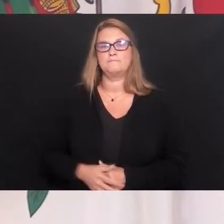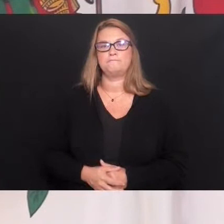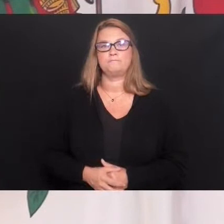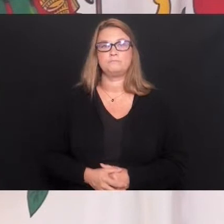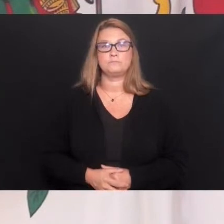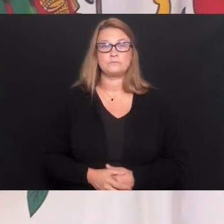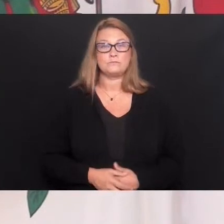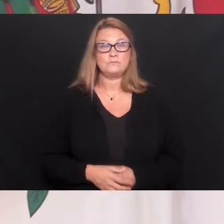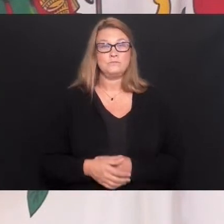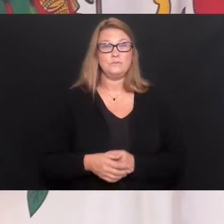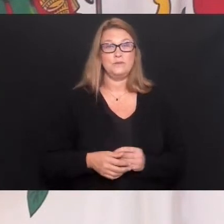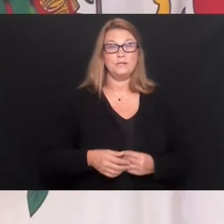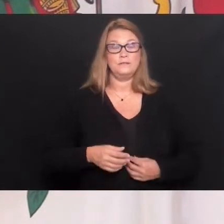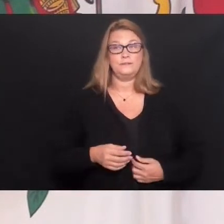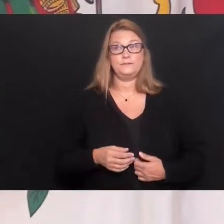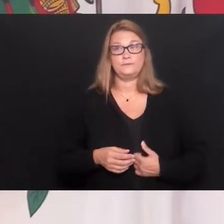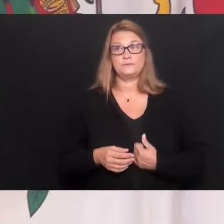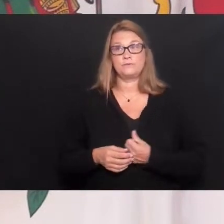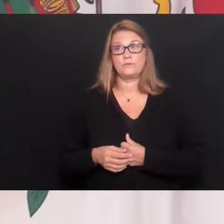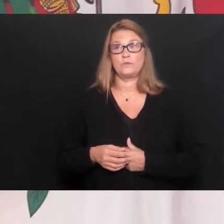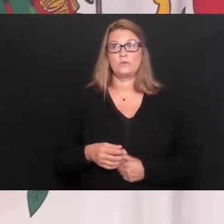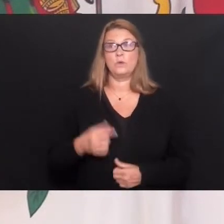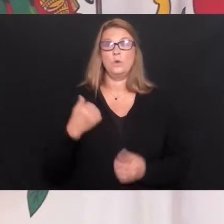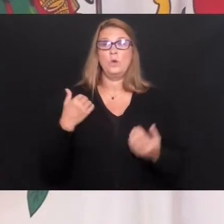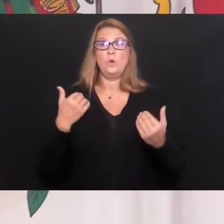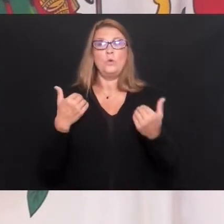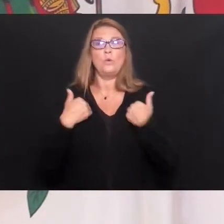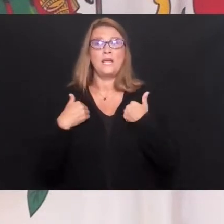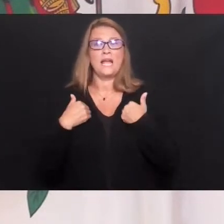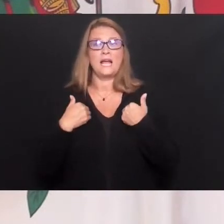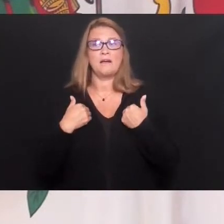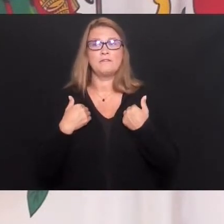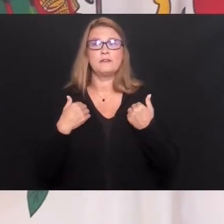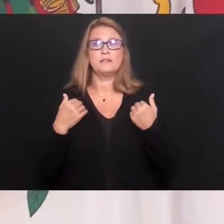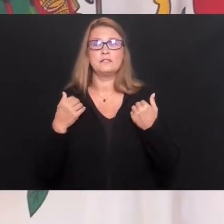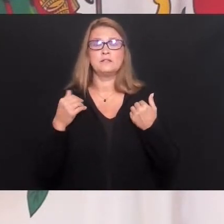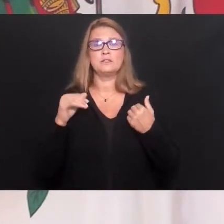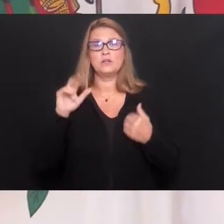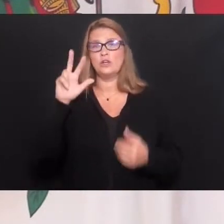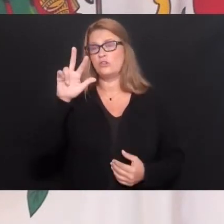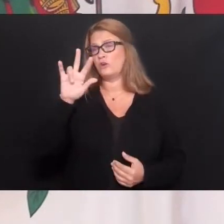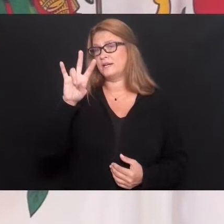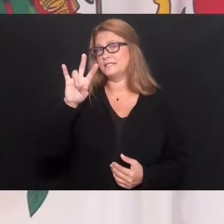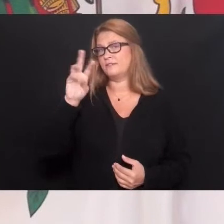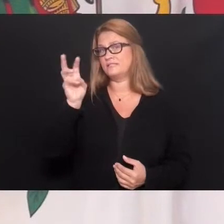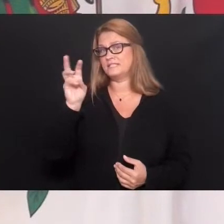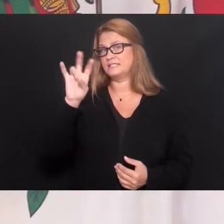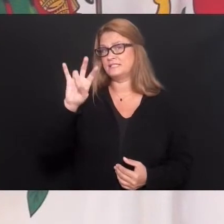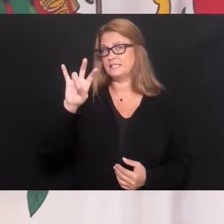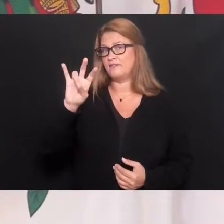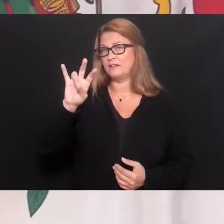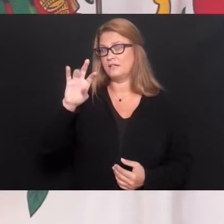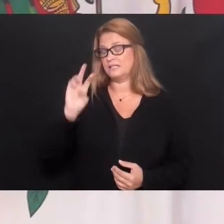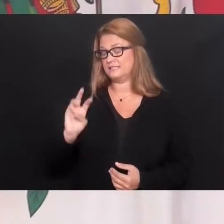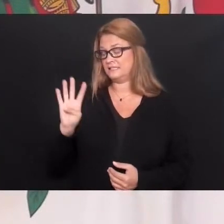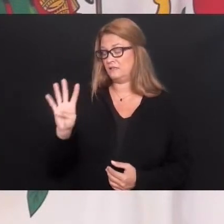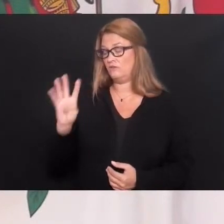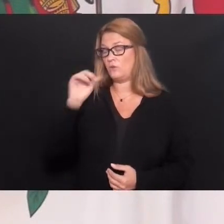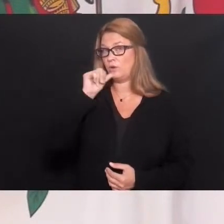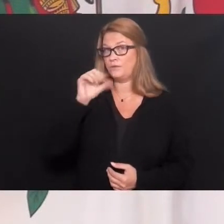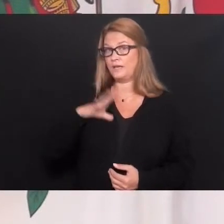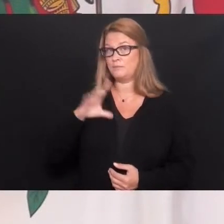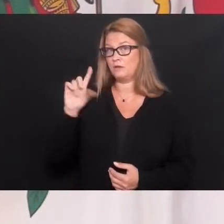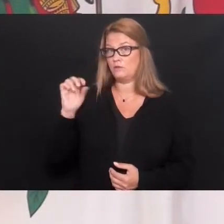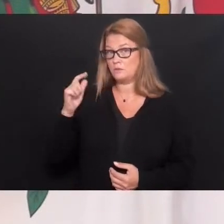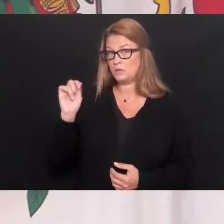I want to just check one thing and everything, but we've got the 3,767th death, a 64-year-old female